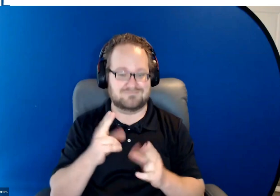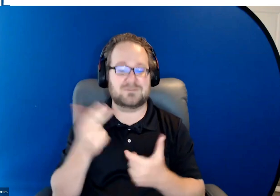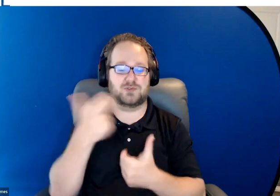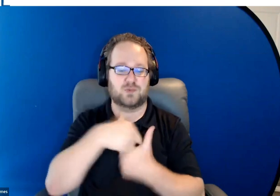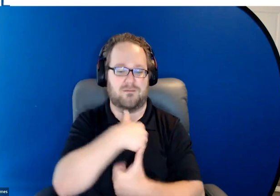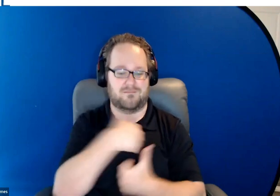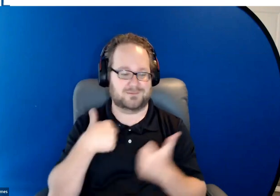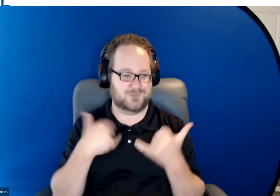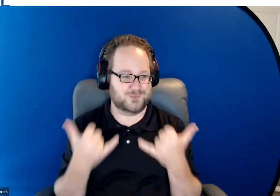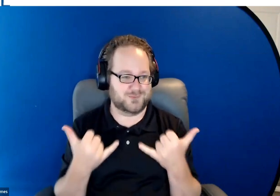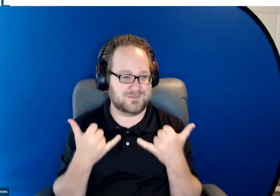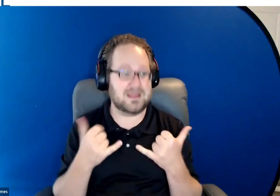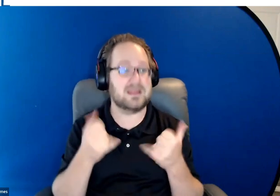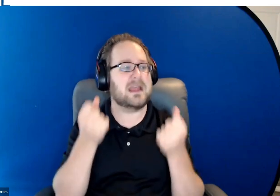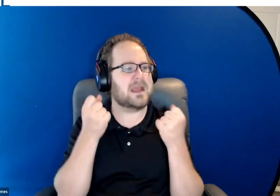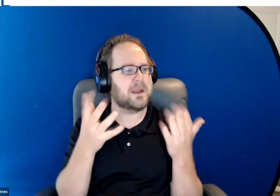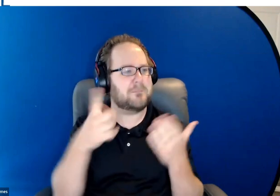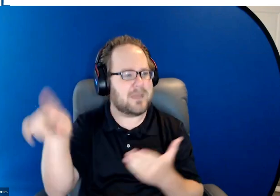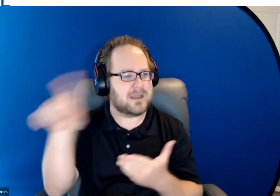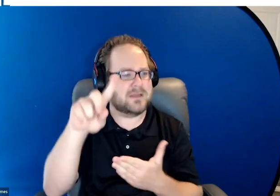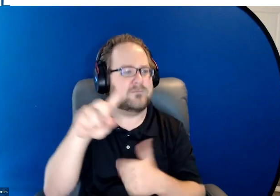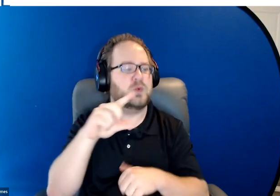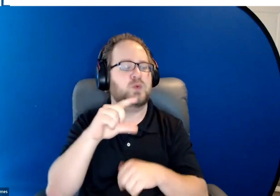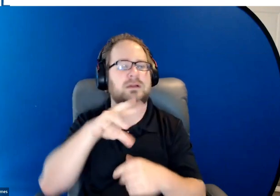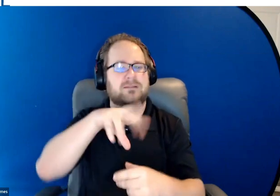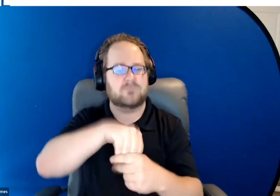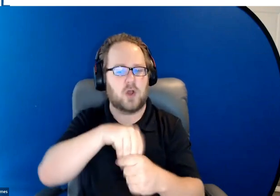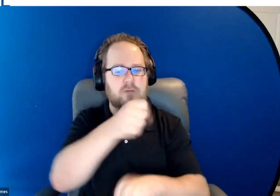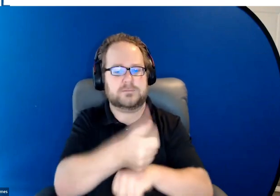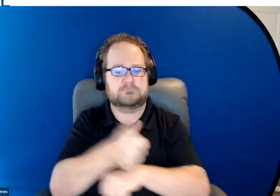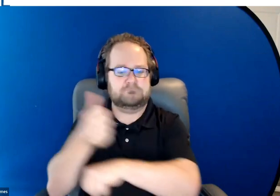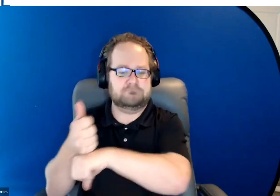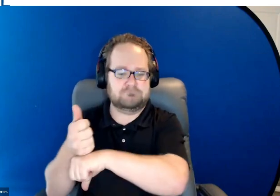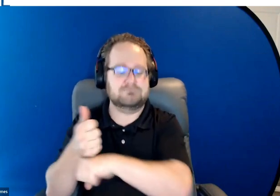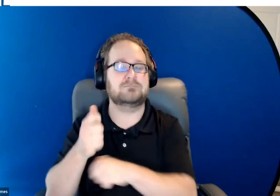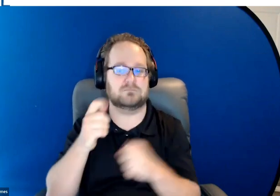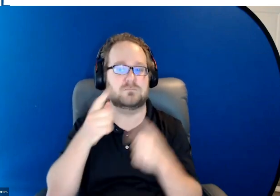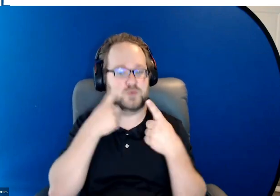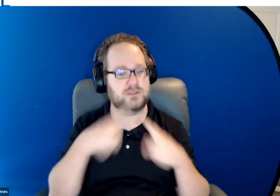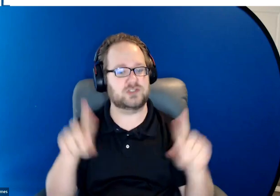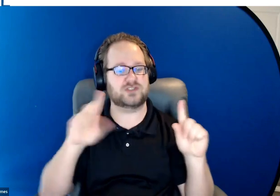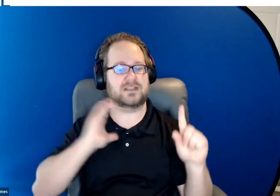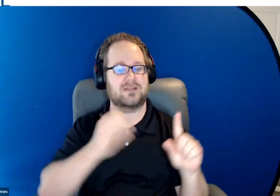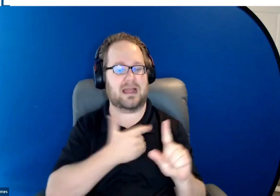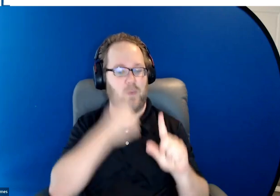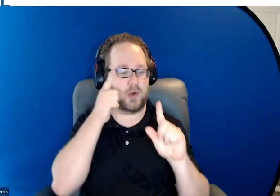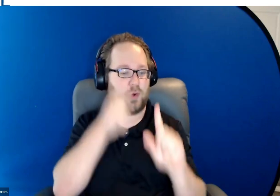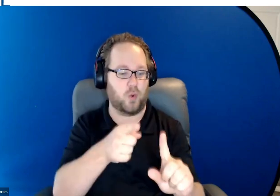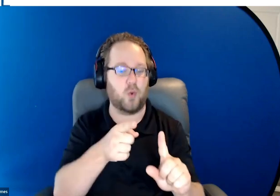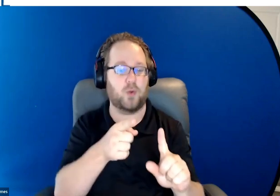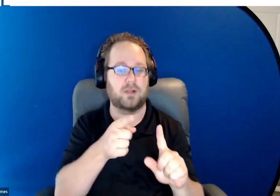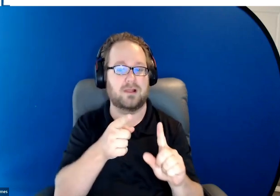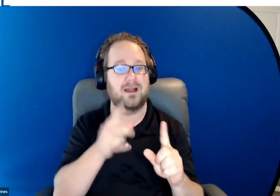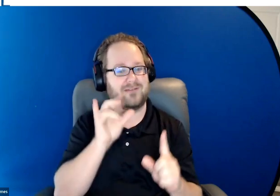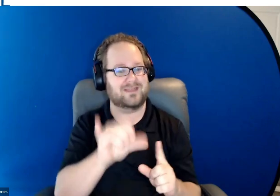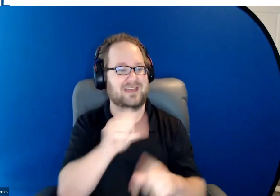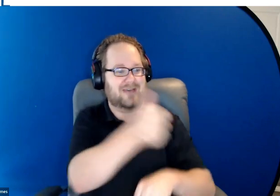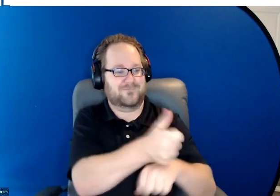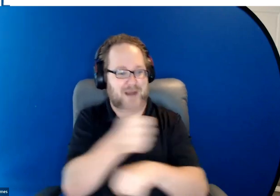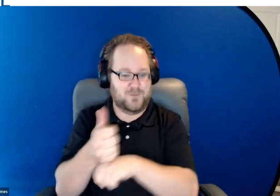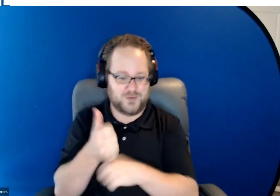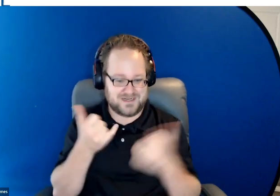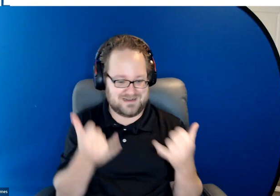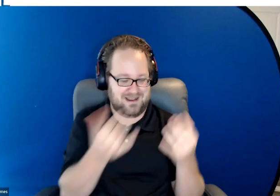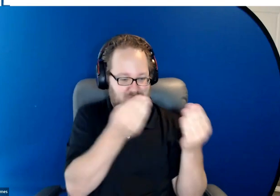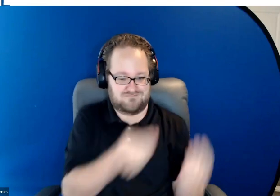framework, and to so many of you who will be helping us achieve our goal of translating this framework into